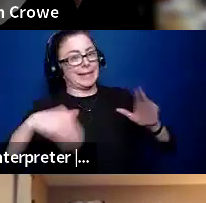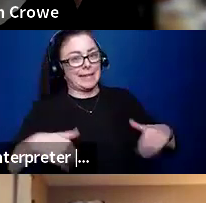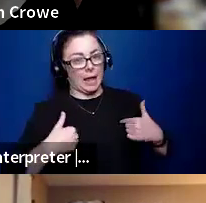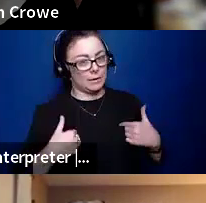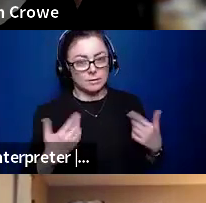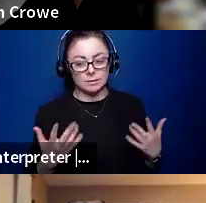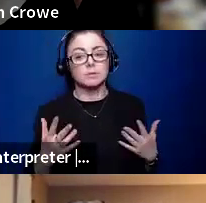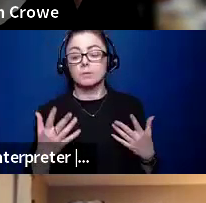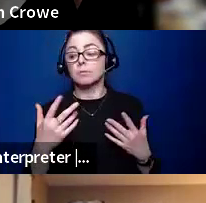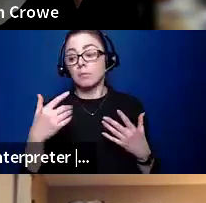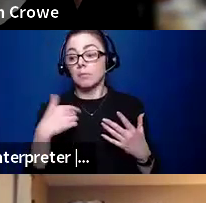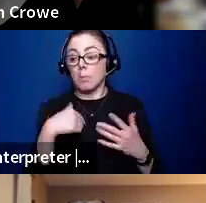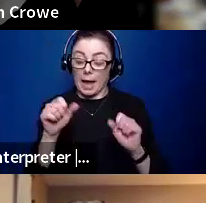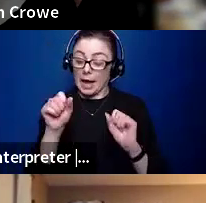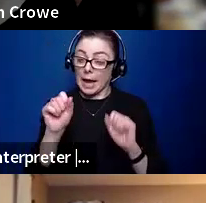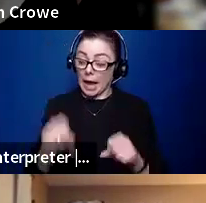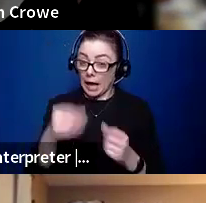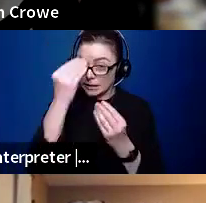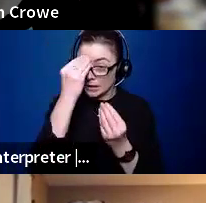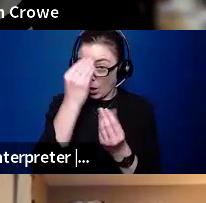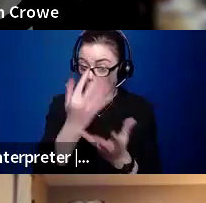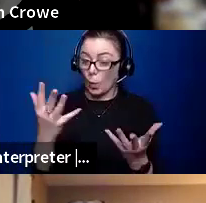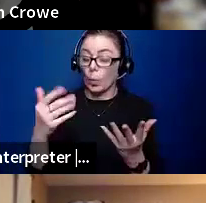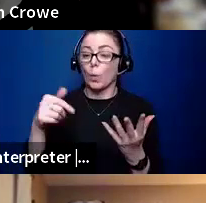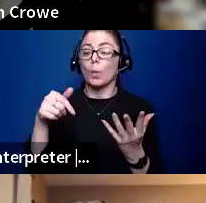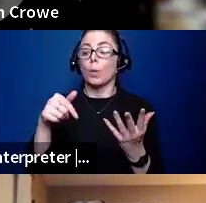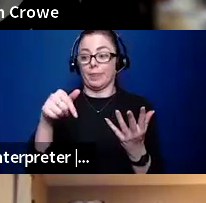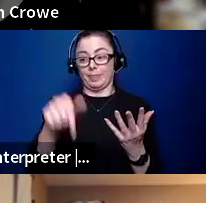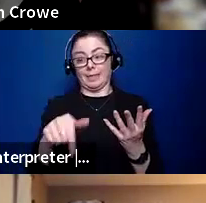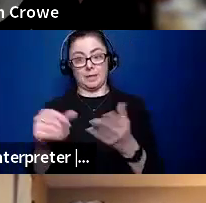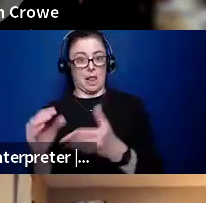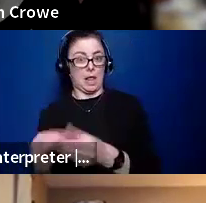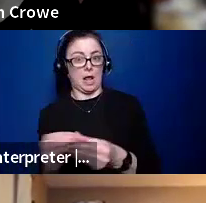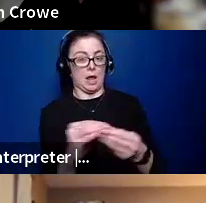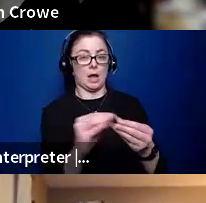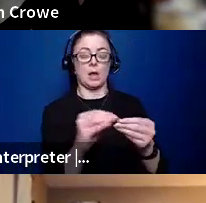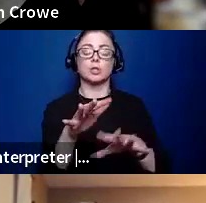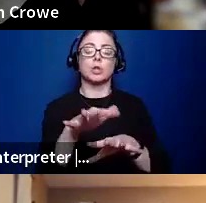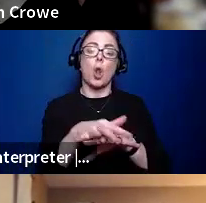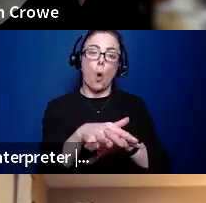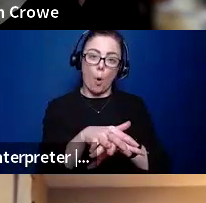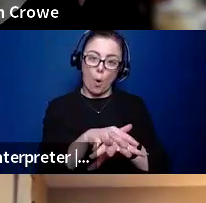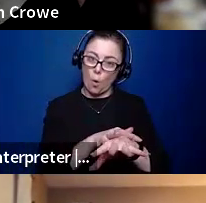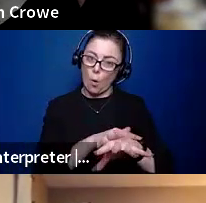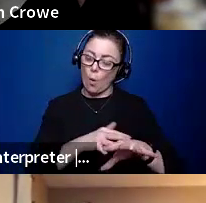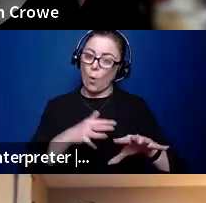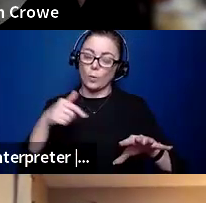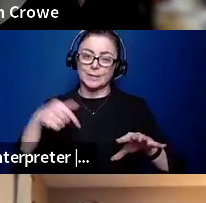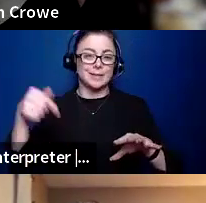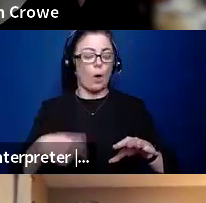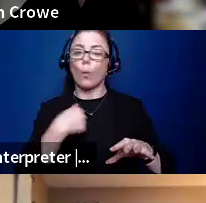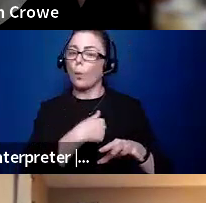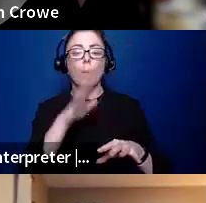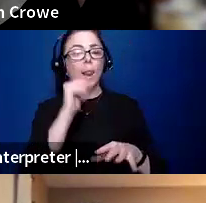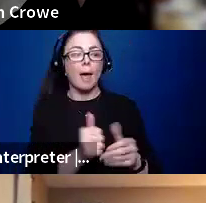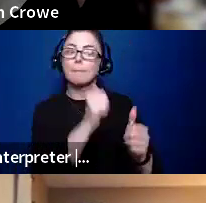what I can tell you is that this has slowed it down considerably. We're not going to be moving this bill, in the next week and